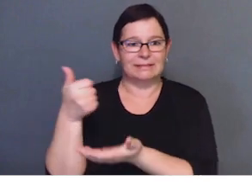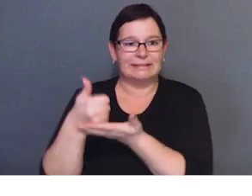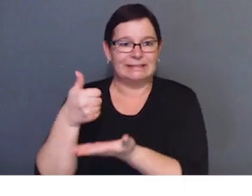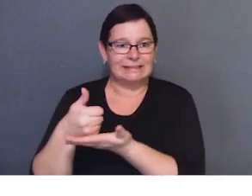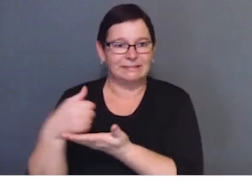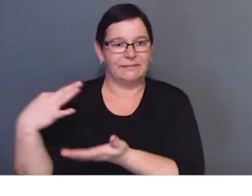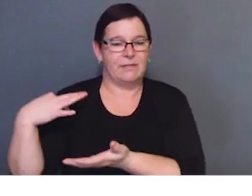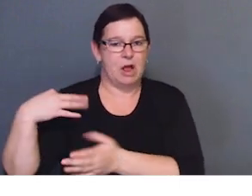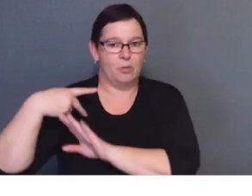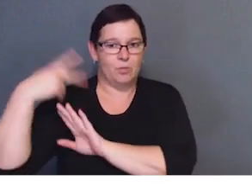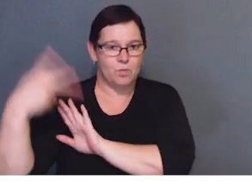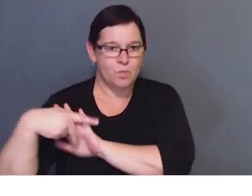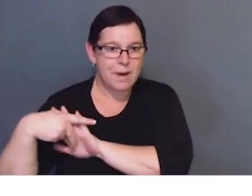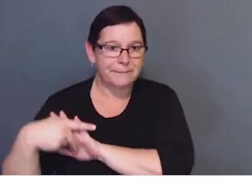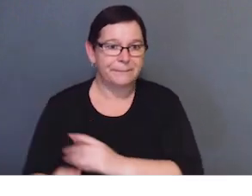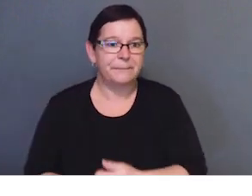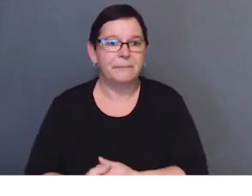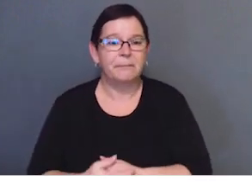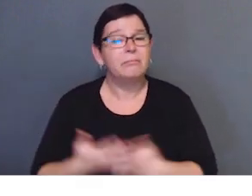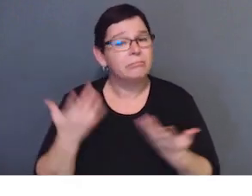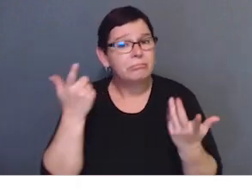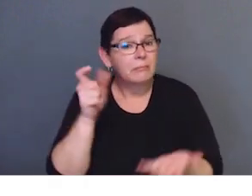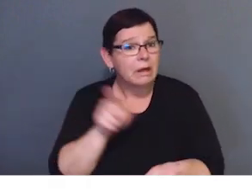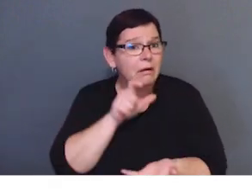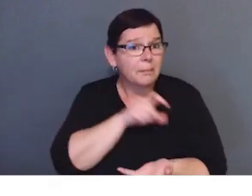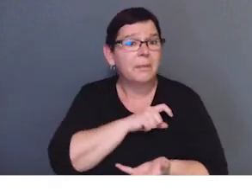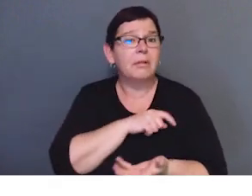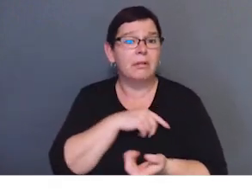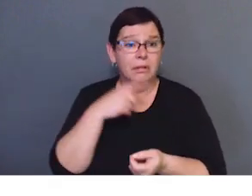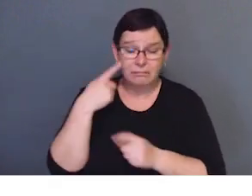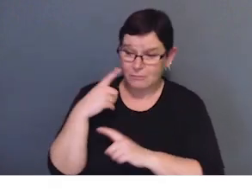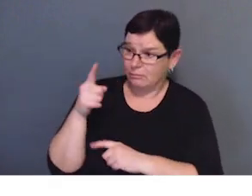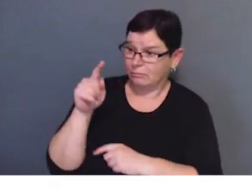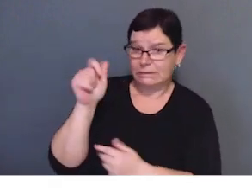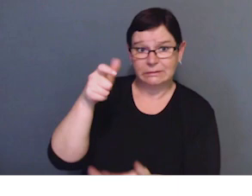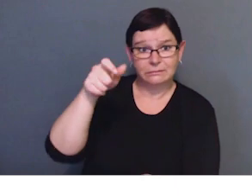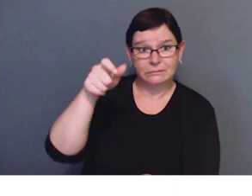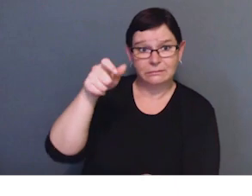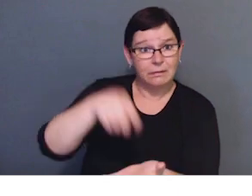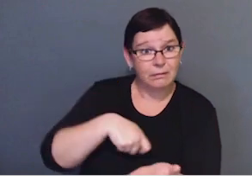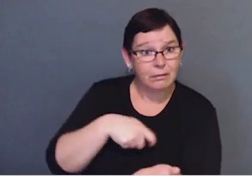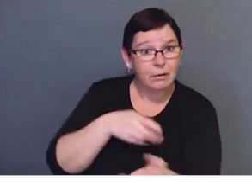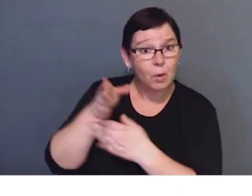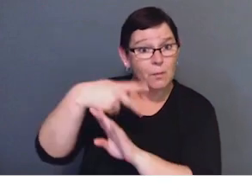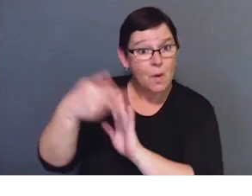taxes done through the program if you have a modest income and a simple tax situation.